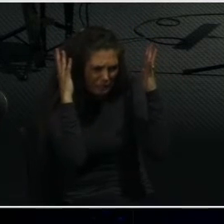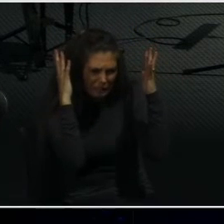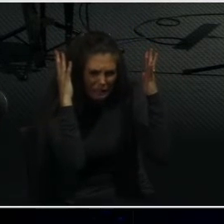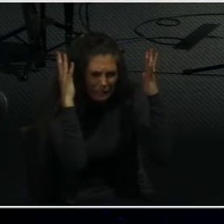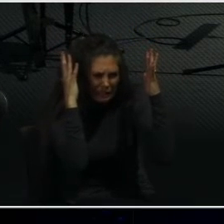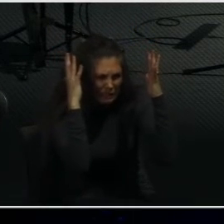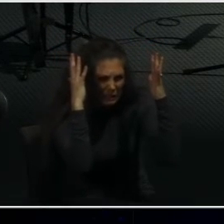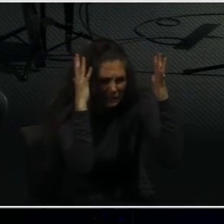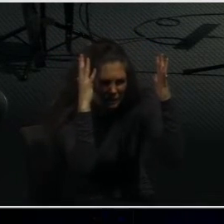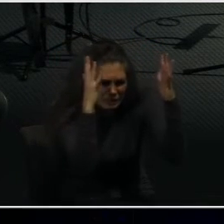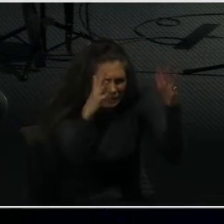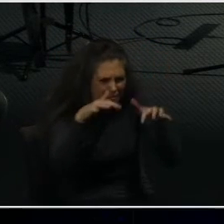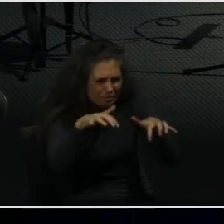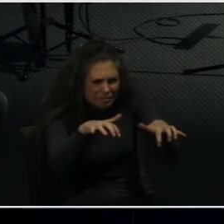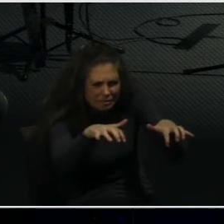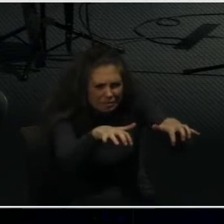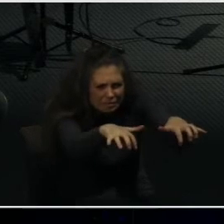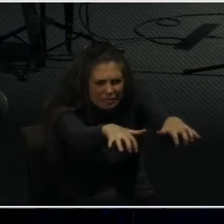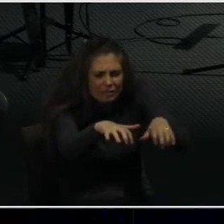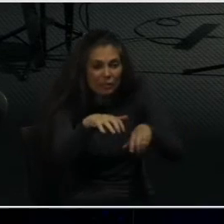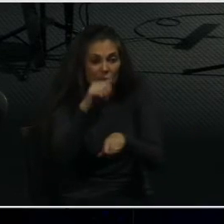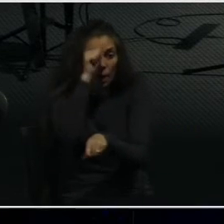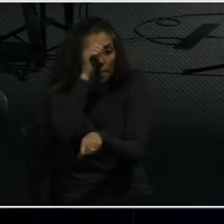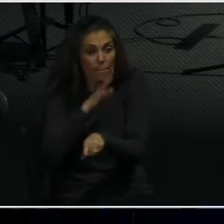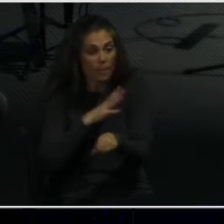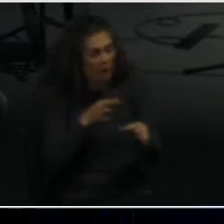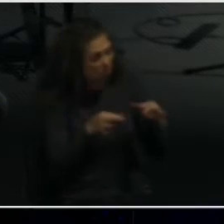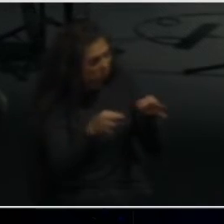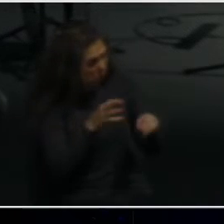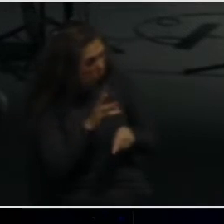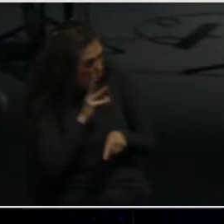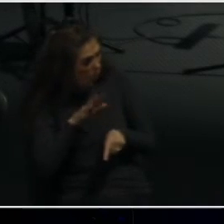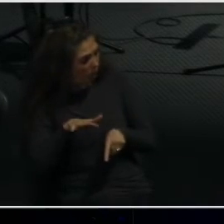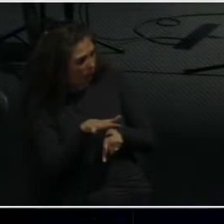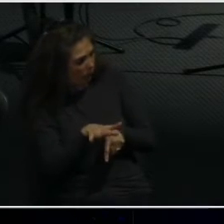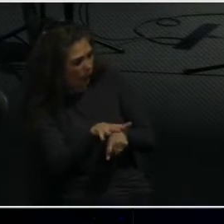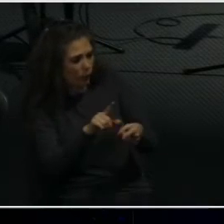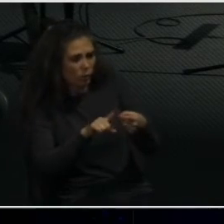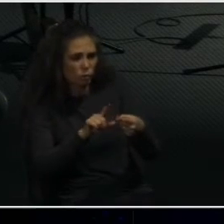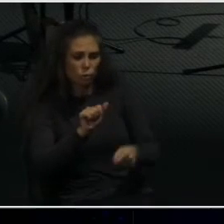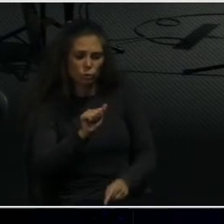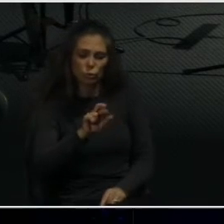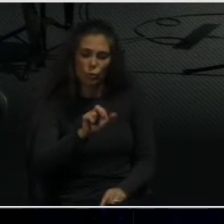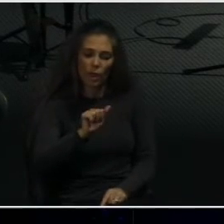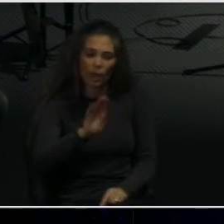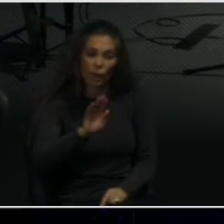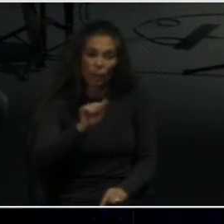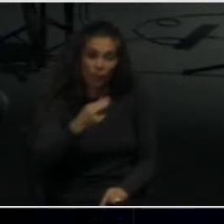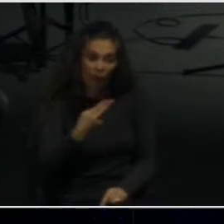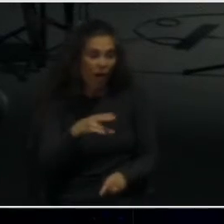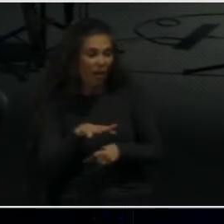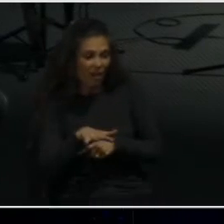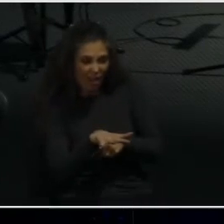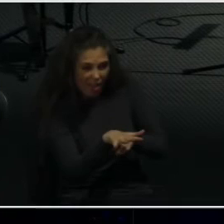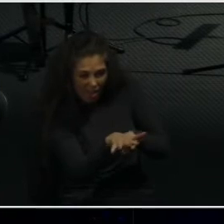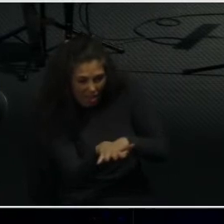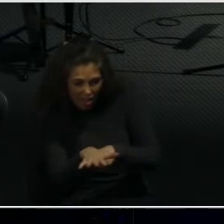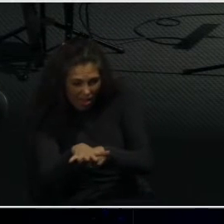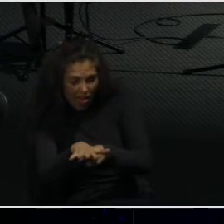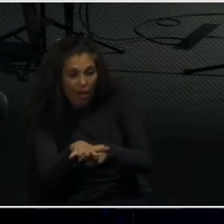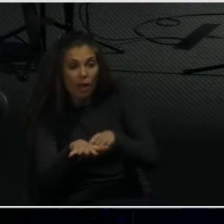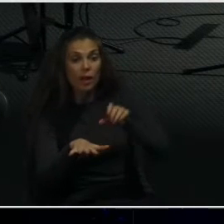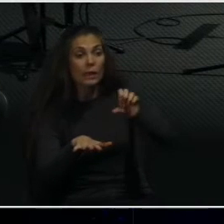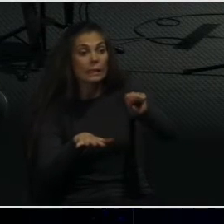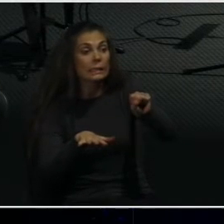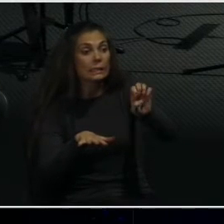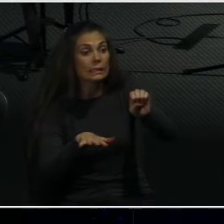Arabah and enters the sea. When the water flows into the sea, the water will become fresh. And wherever the river goes,